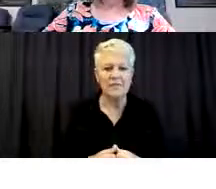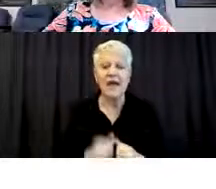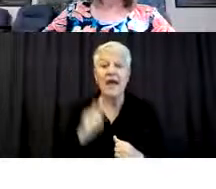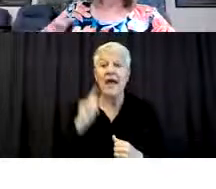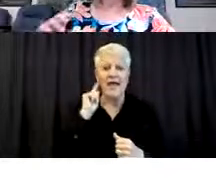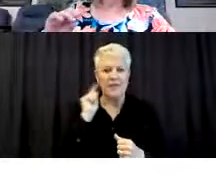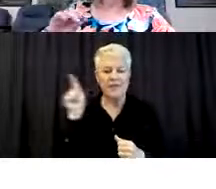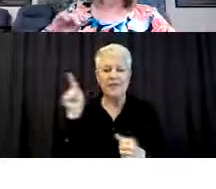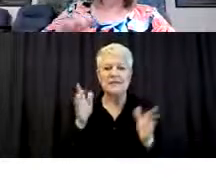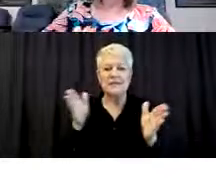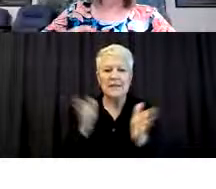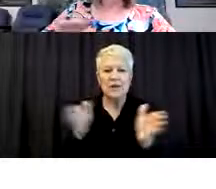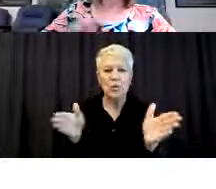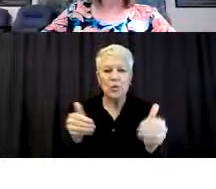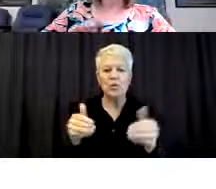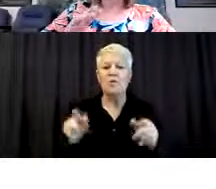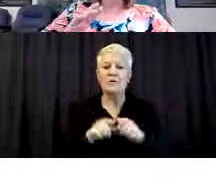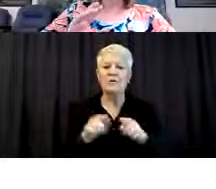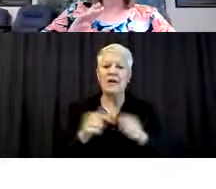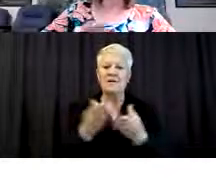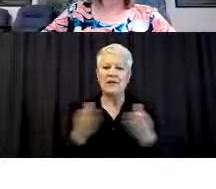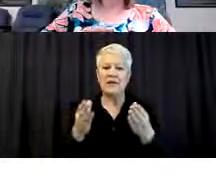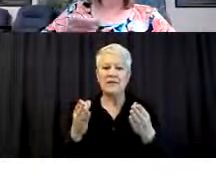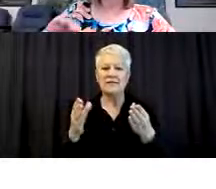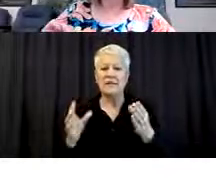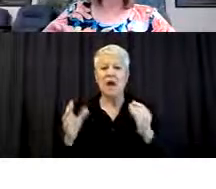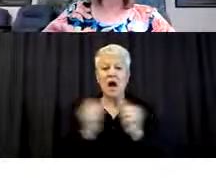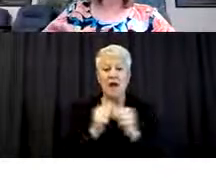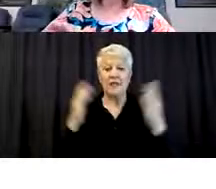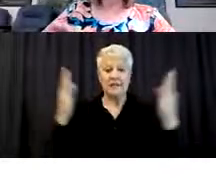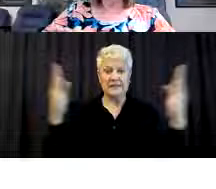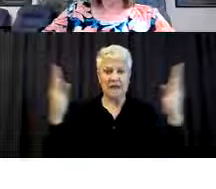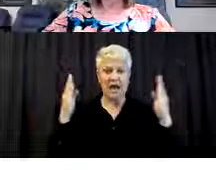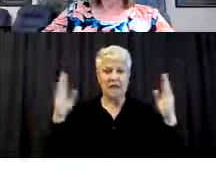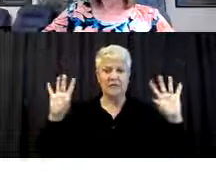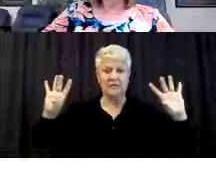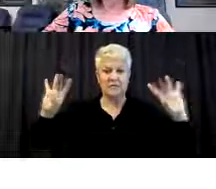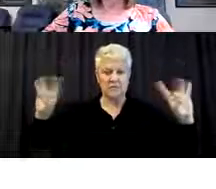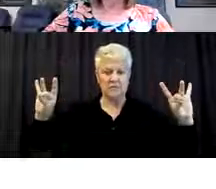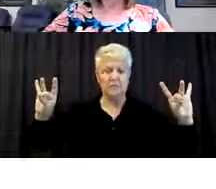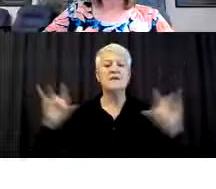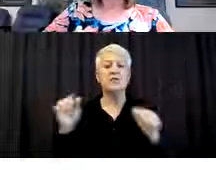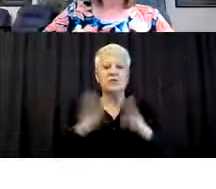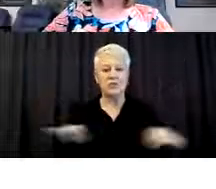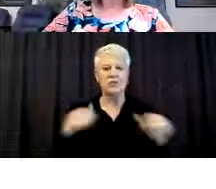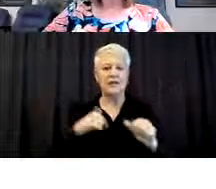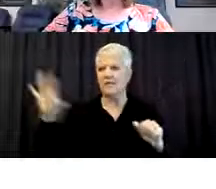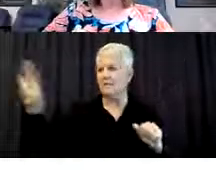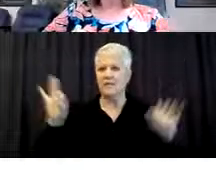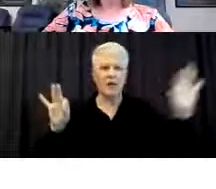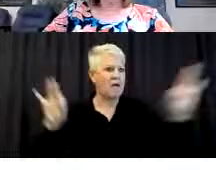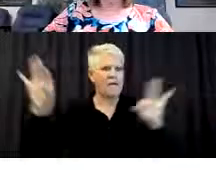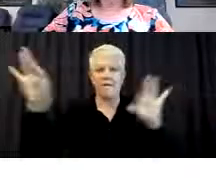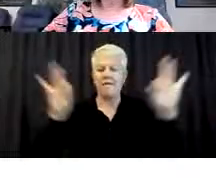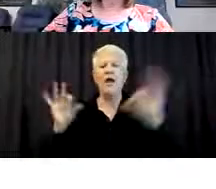also has items anchored onto the side walls so that children may also find that. And we'll talk